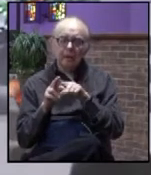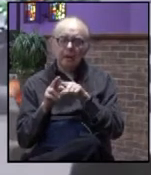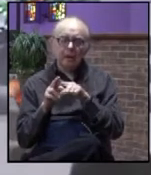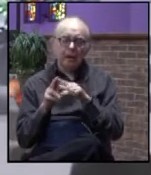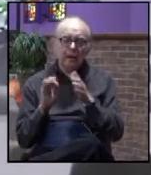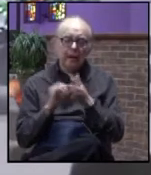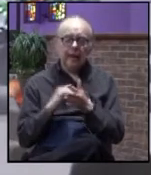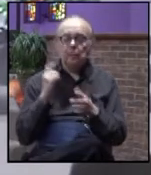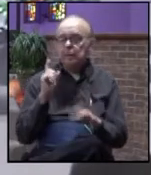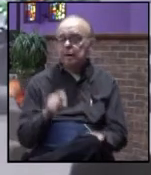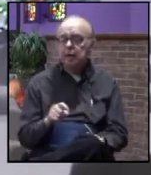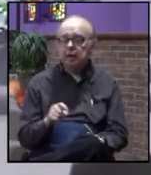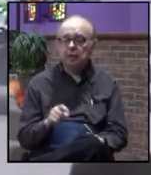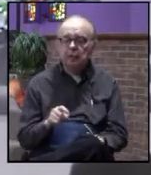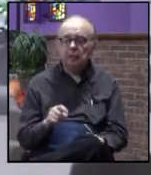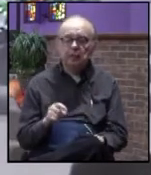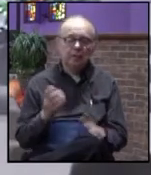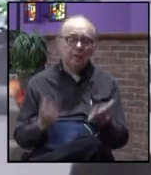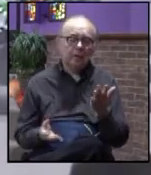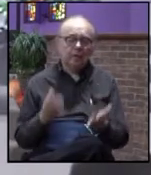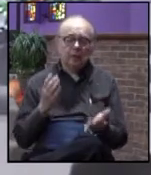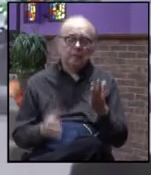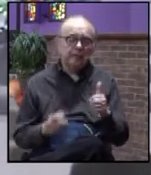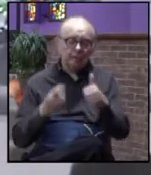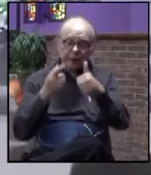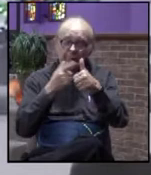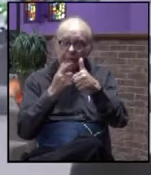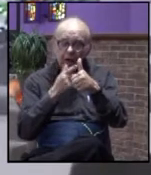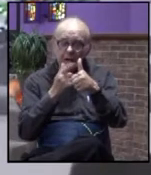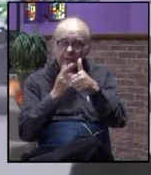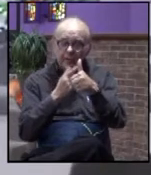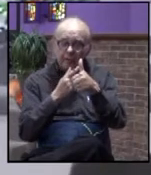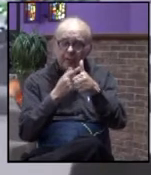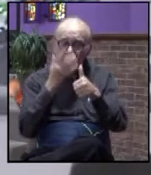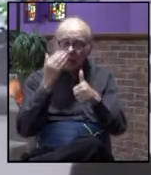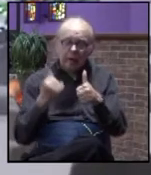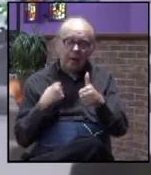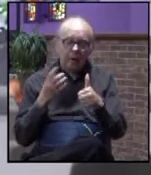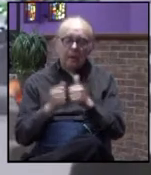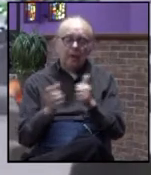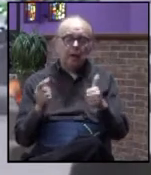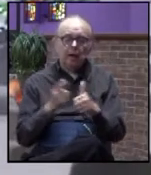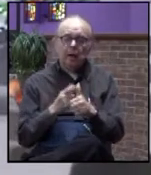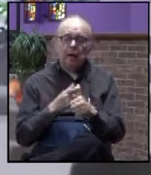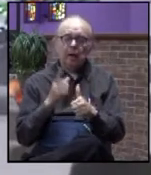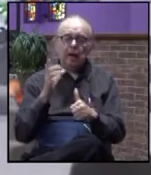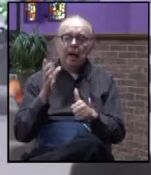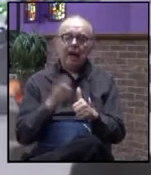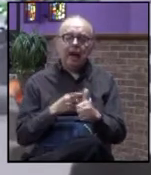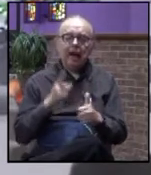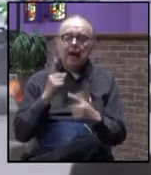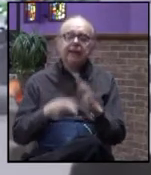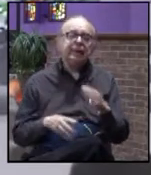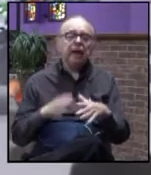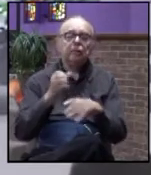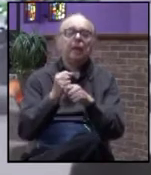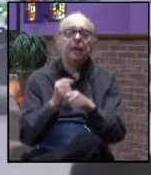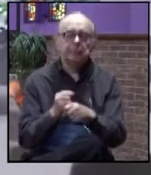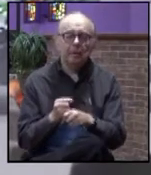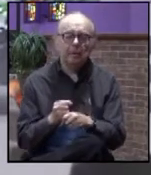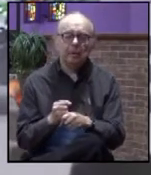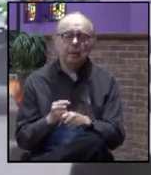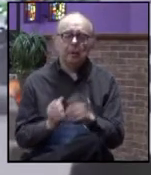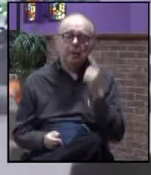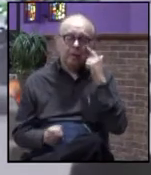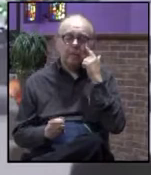that we need. You may be the thumb, because without the thumb, I can't grasp. You may be the